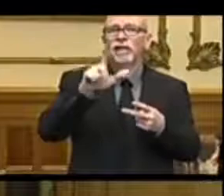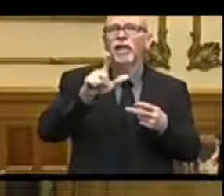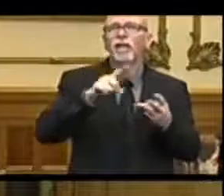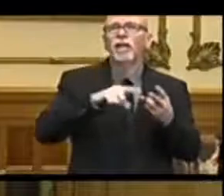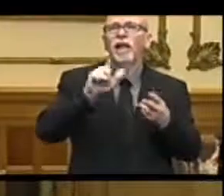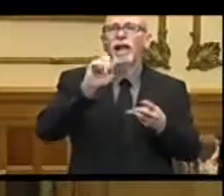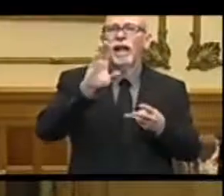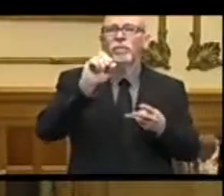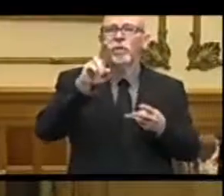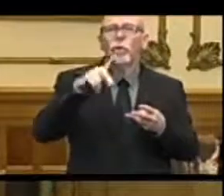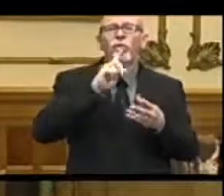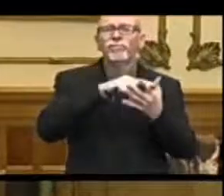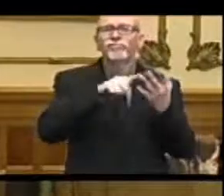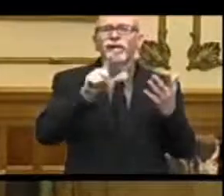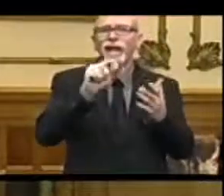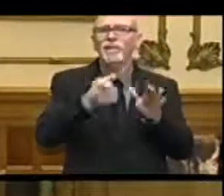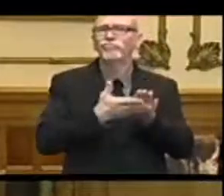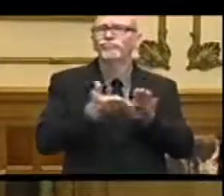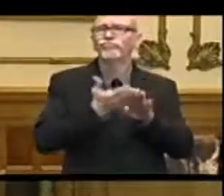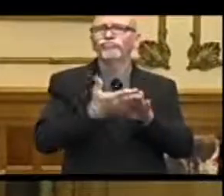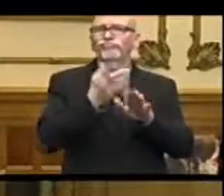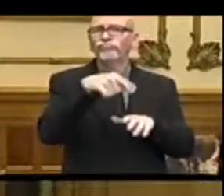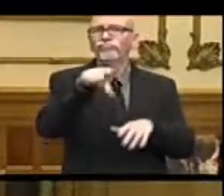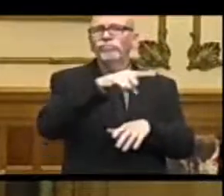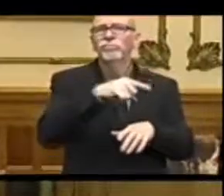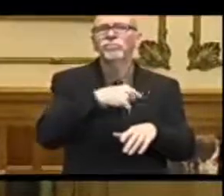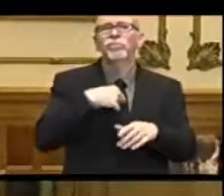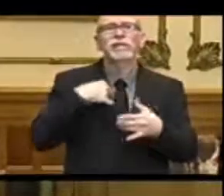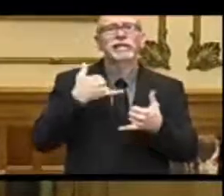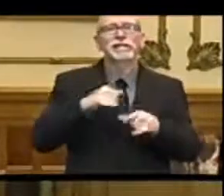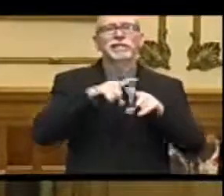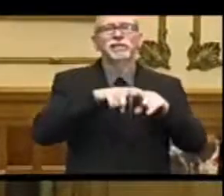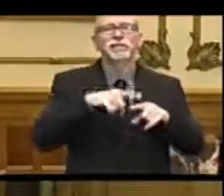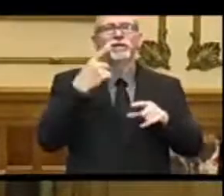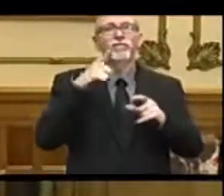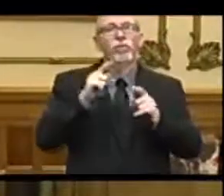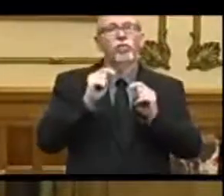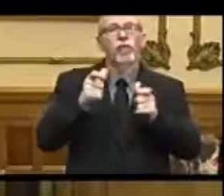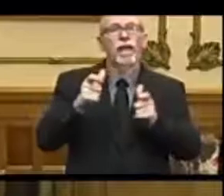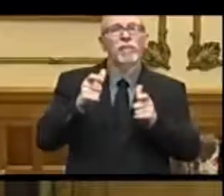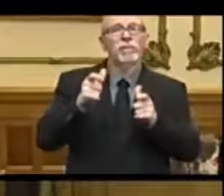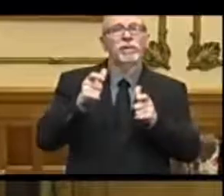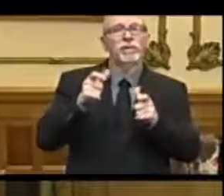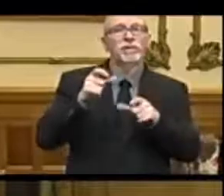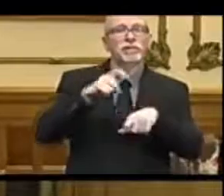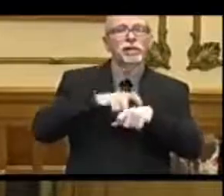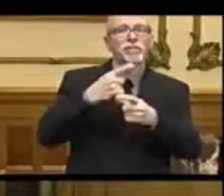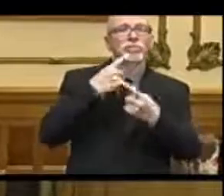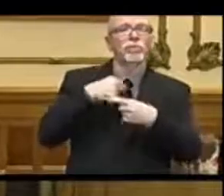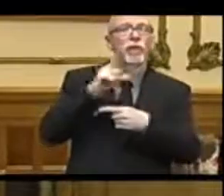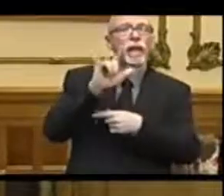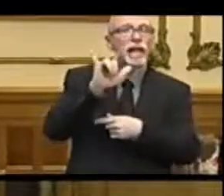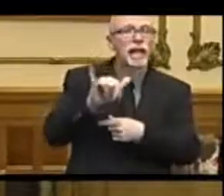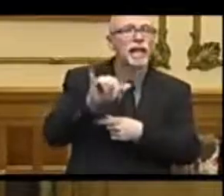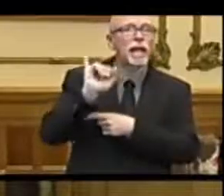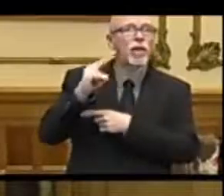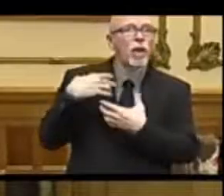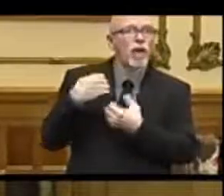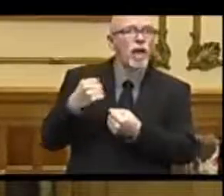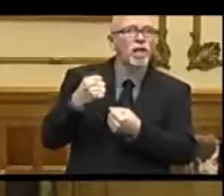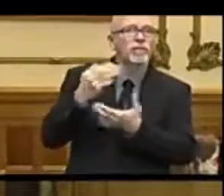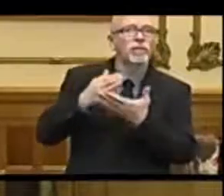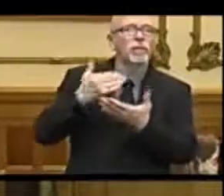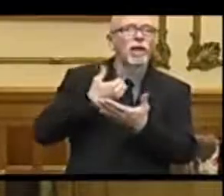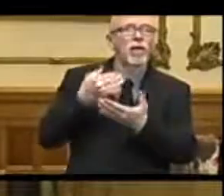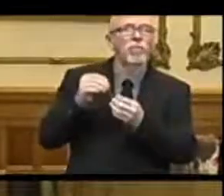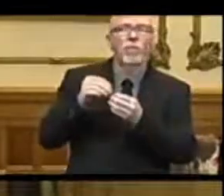LabCorp, all of these labs are up and running. We still rely for that rapid turnaround time with Lilly and IU Health and some of